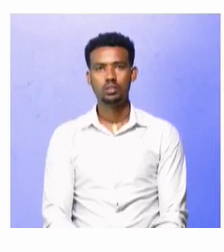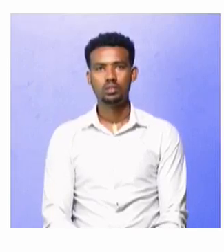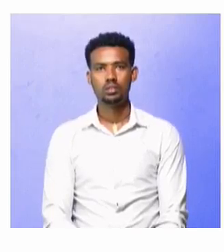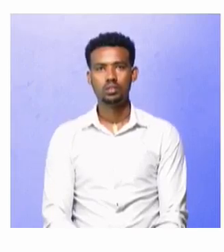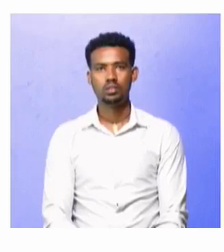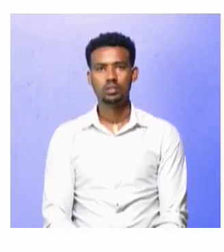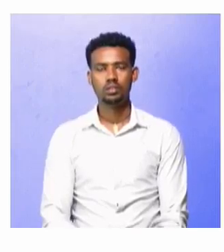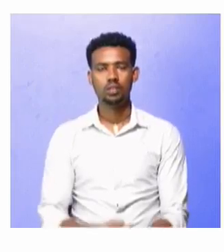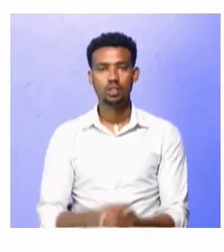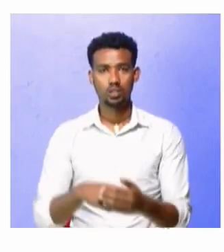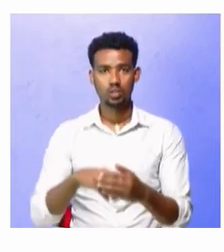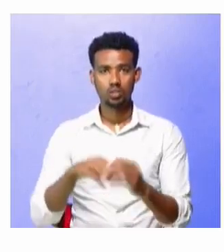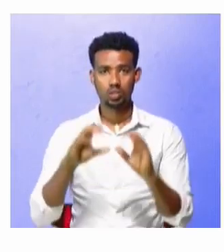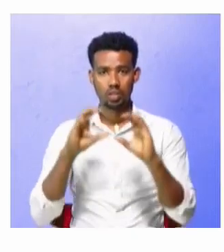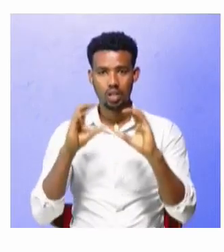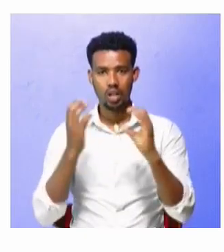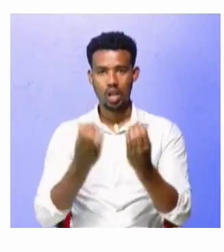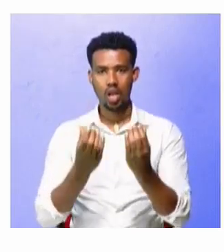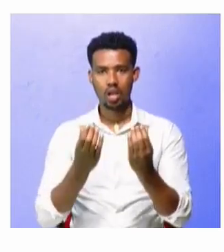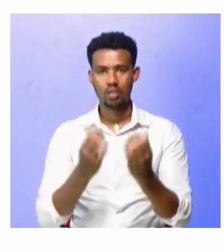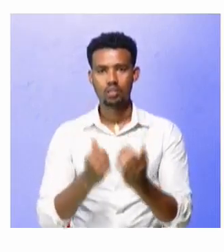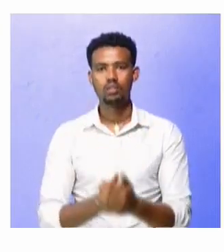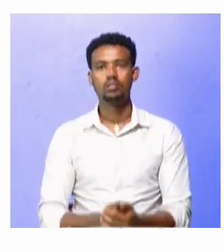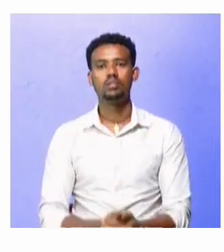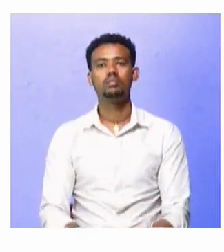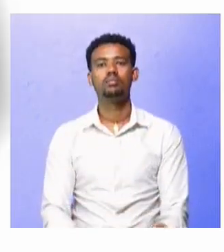the classroom